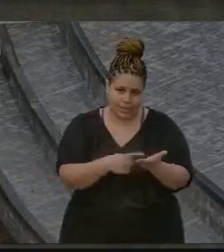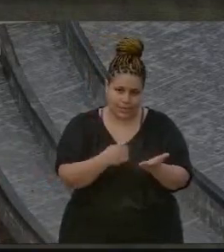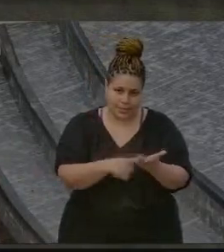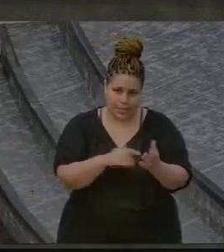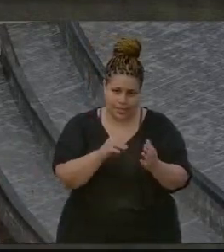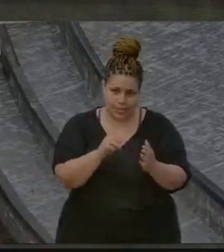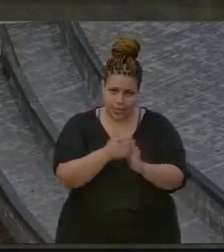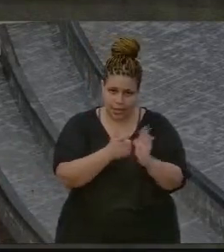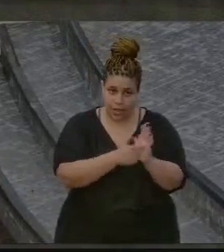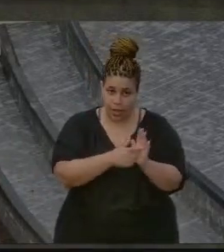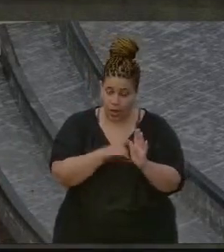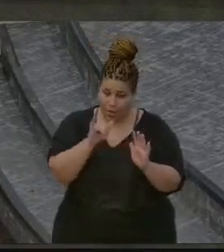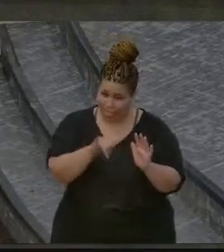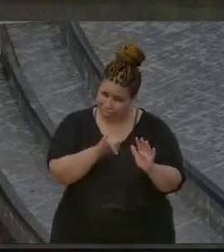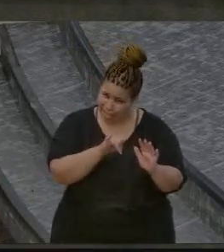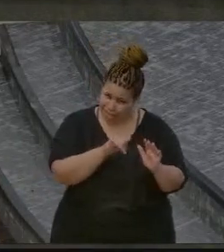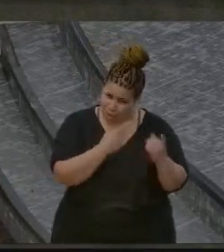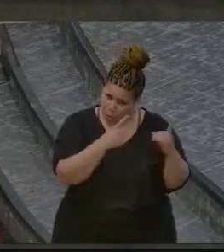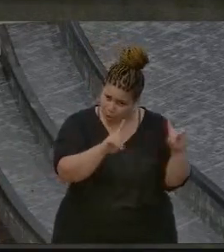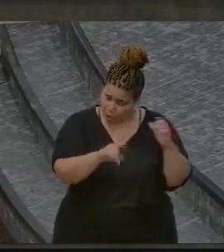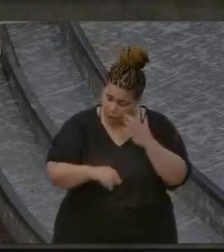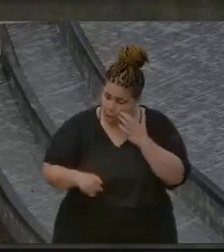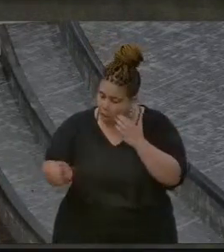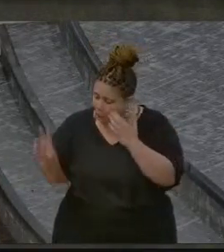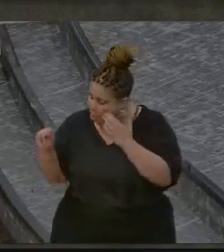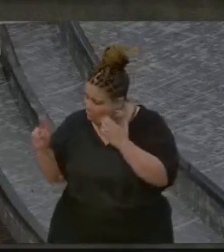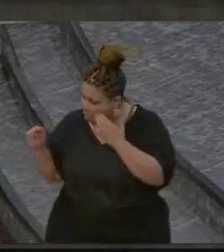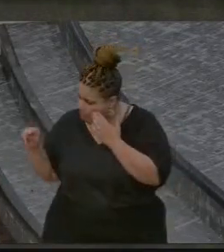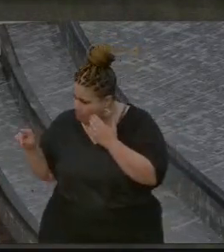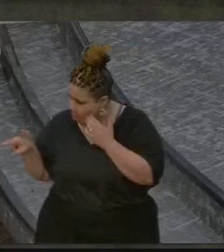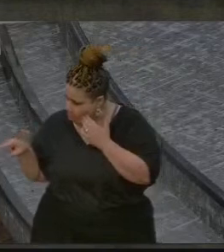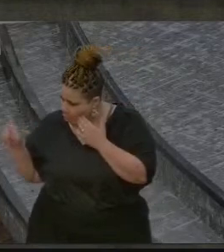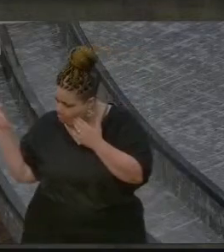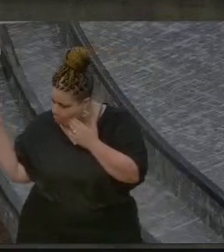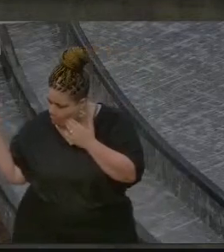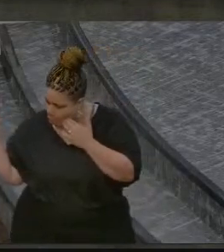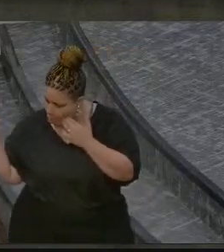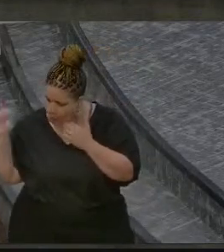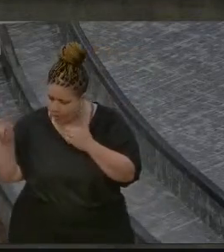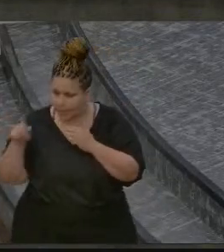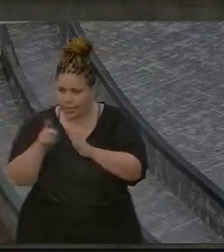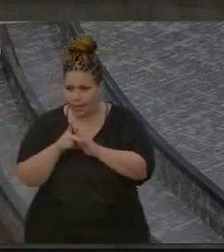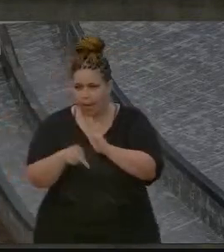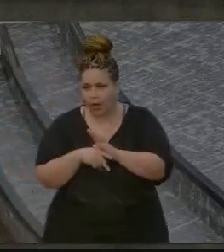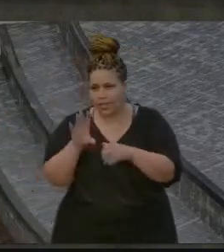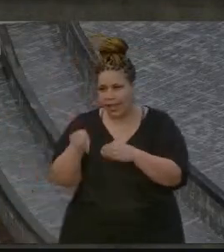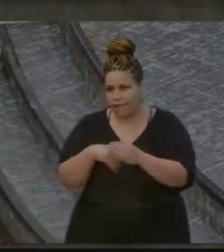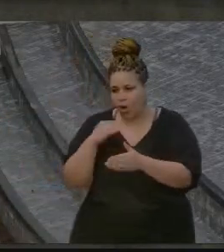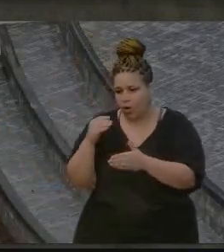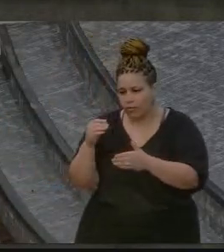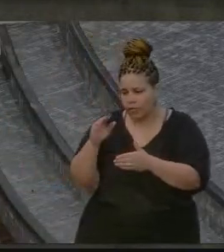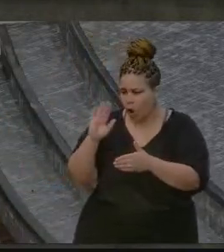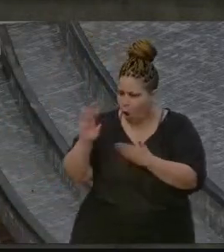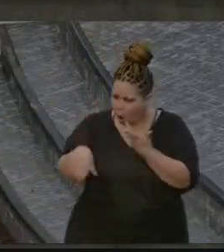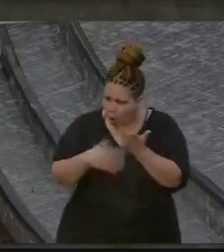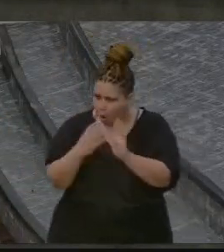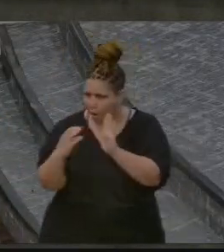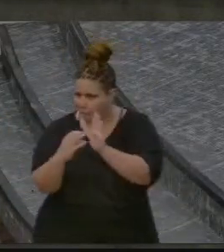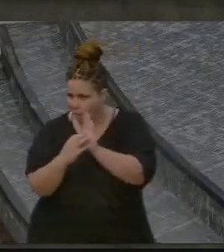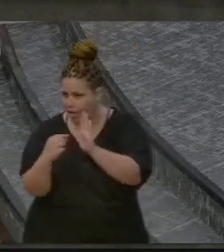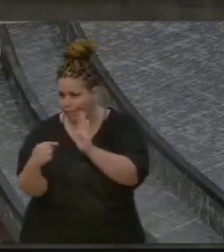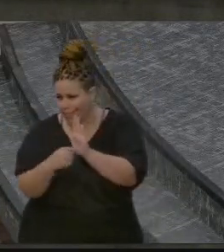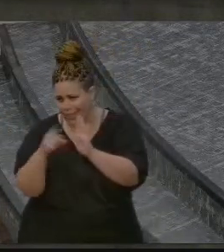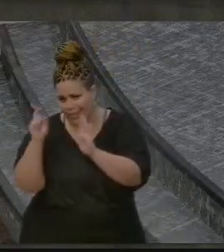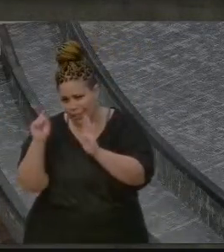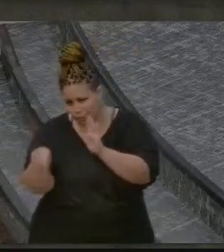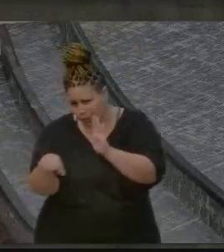Actually not, because that code says you have to have a policy that contains all of this. So you have to recite what they've told